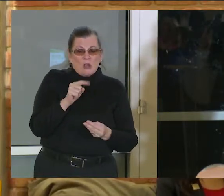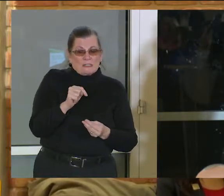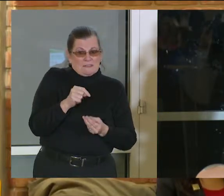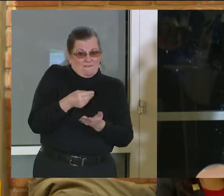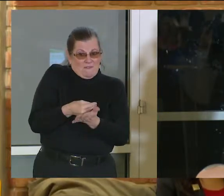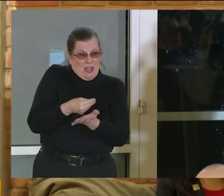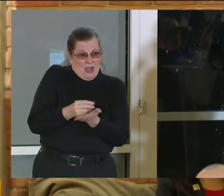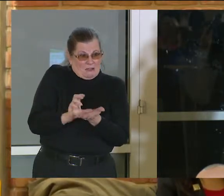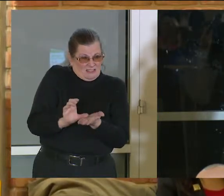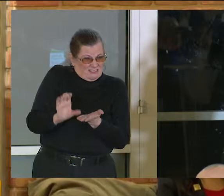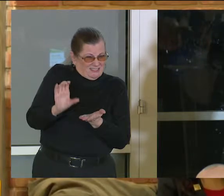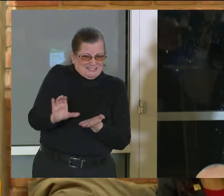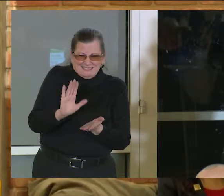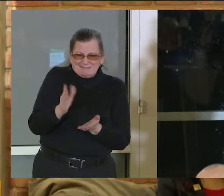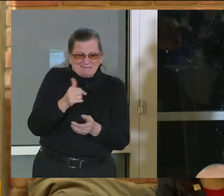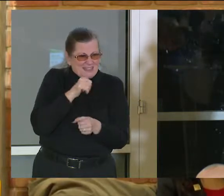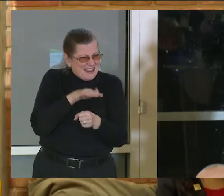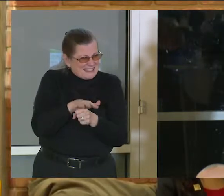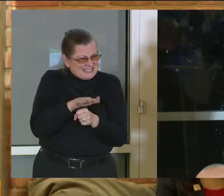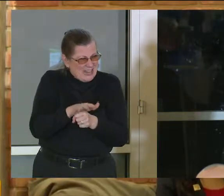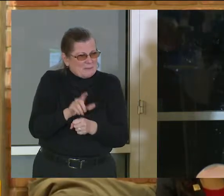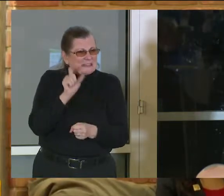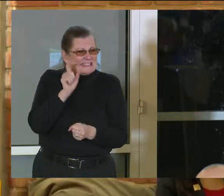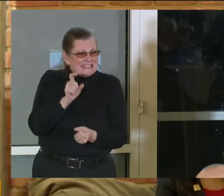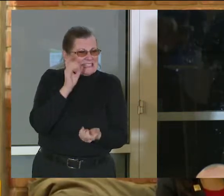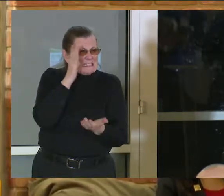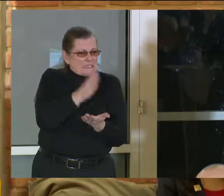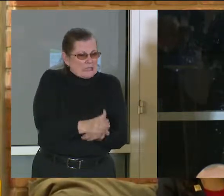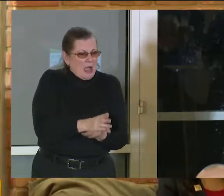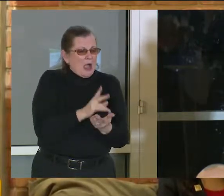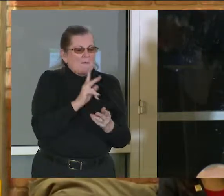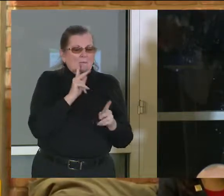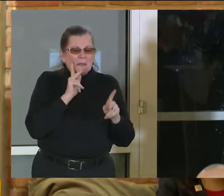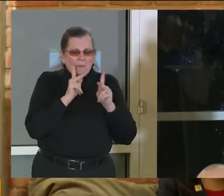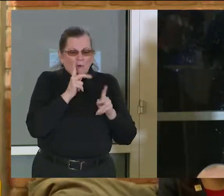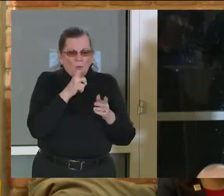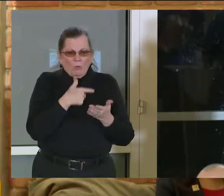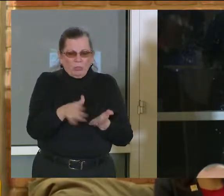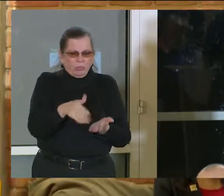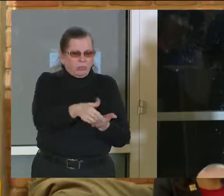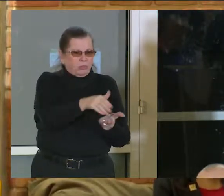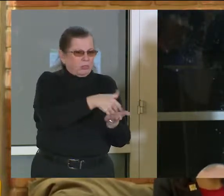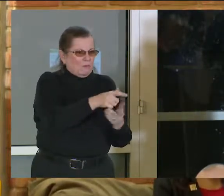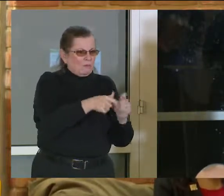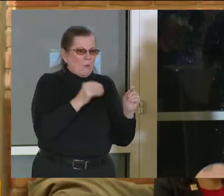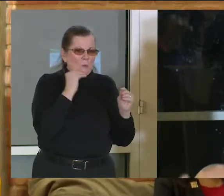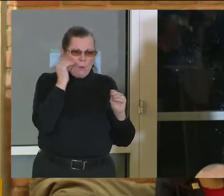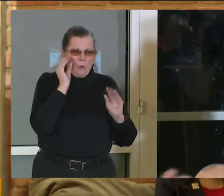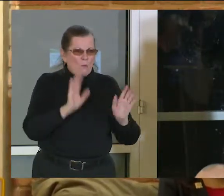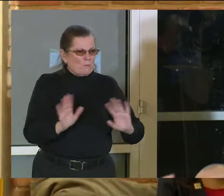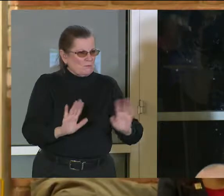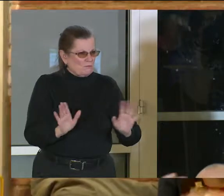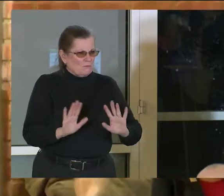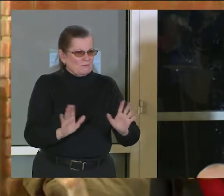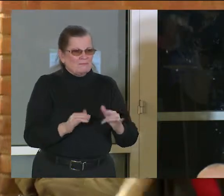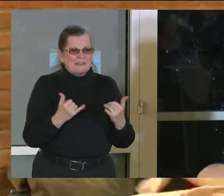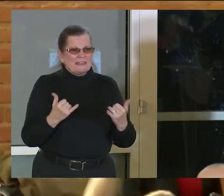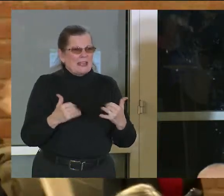we can end homelessness in the District of Columbia. All right, let's go to our next table. Who is it going to